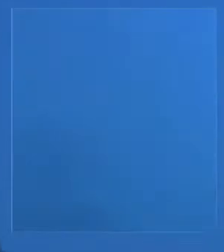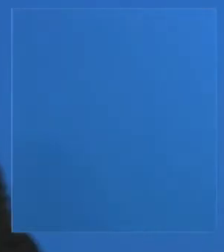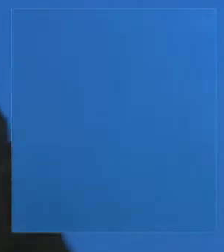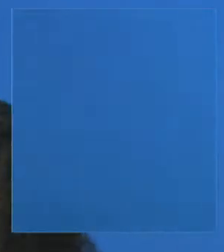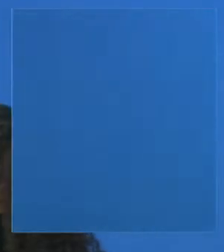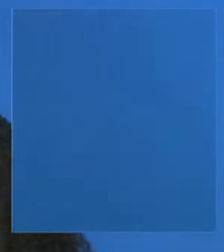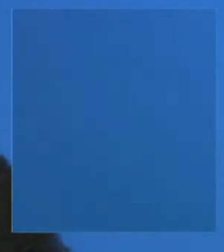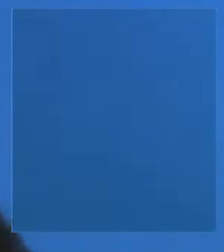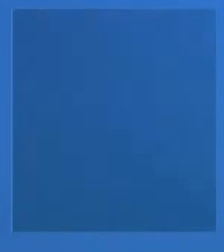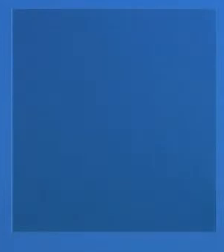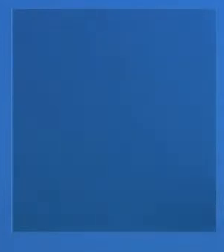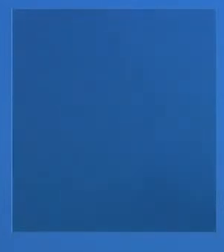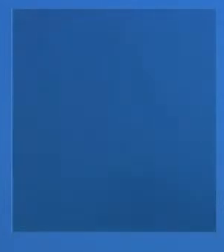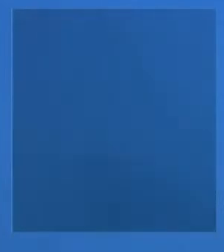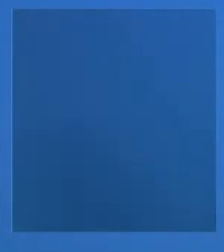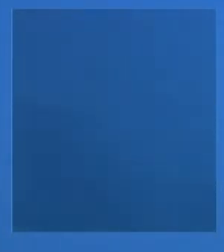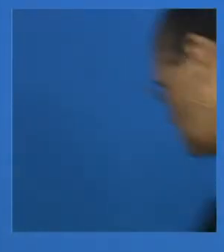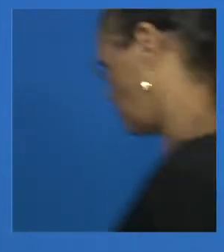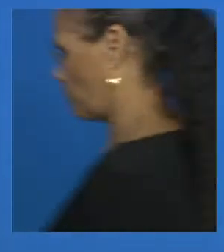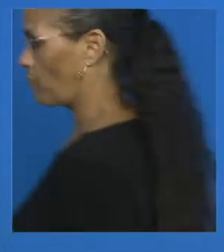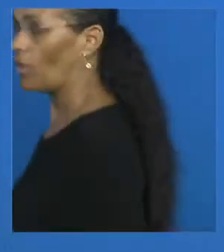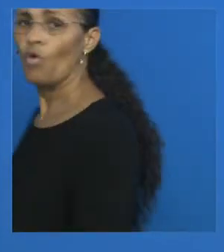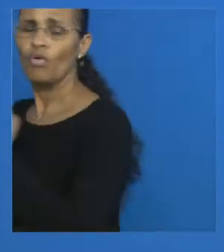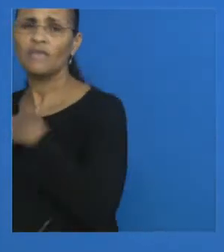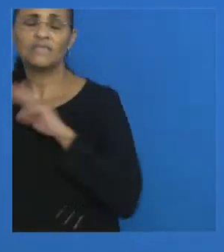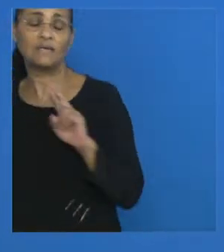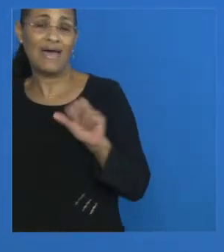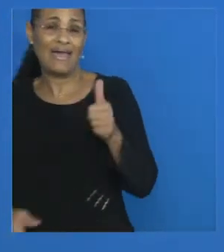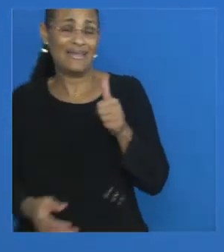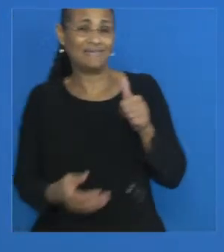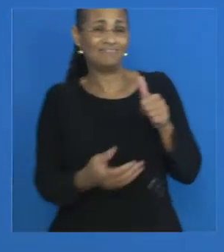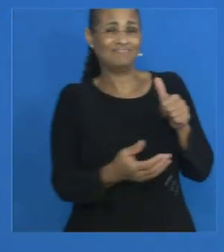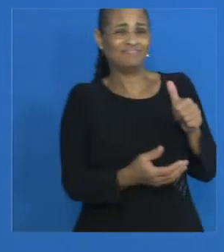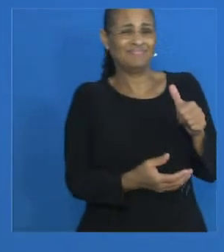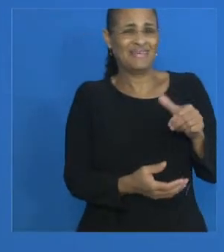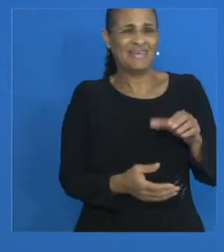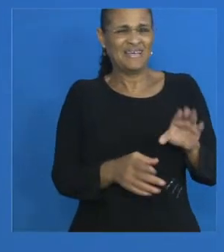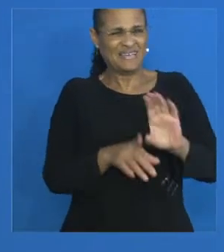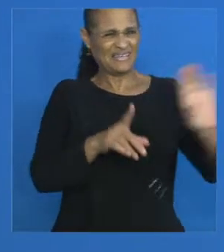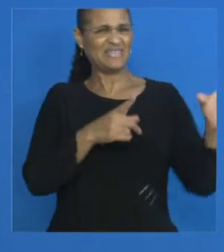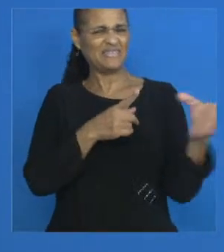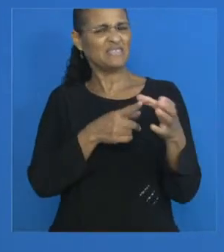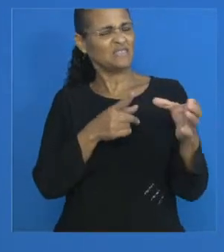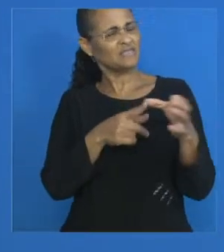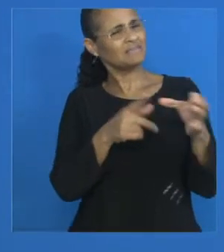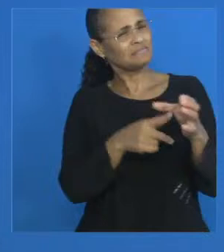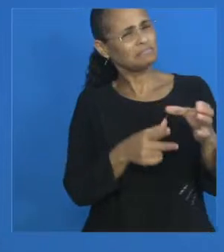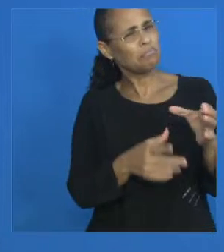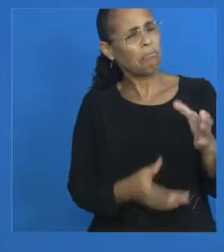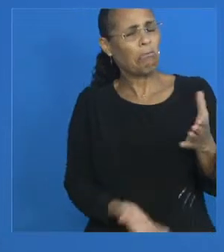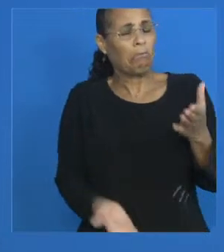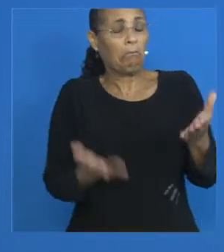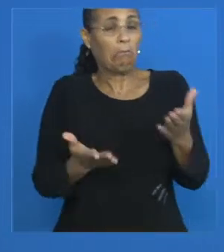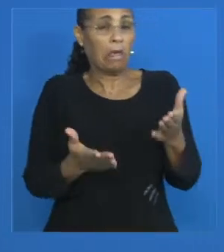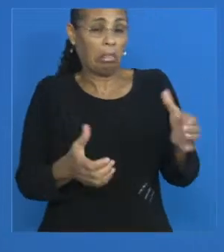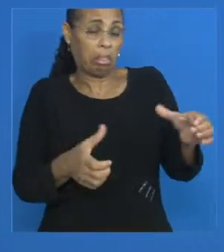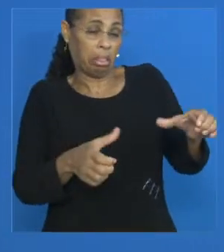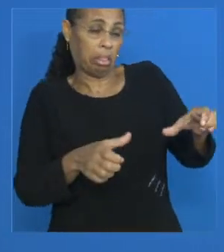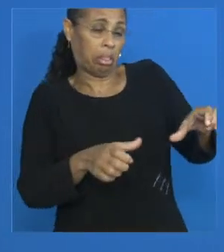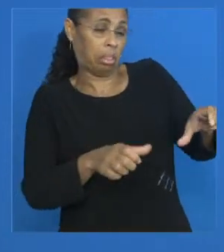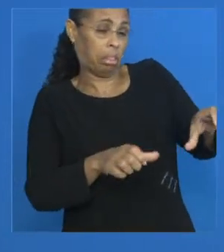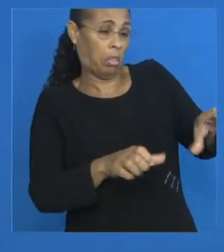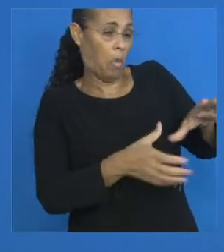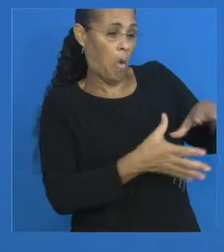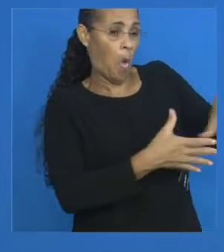Owen Johnson-Barnes with the Royal Gazette. Do we have any idea when conditions are expected to deteriorate around the island as regarding wind speeds and rough